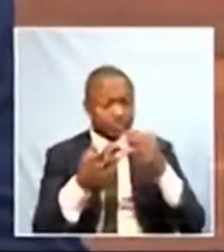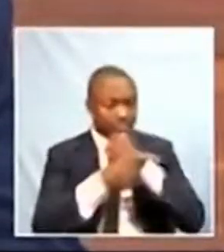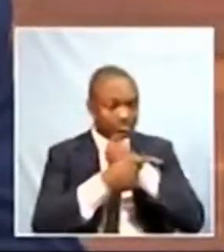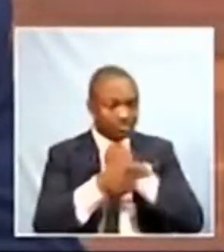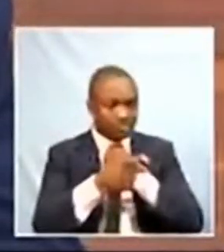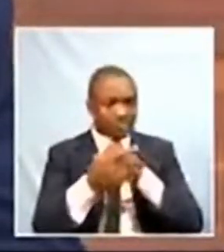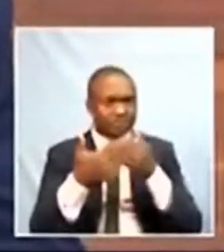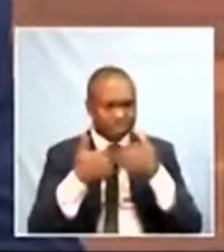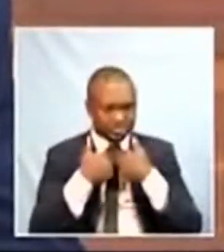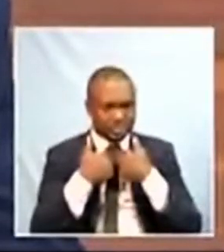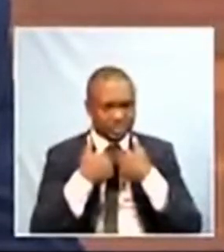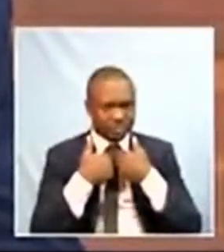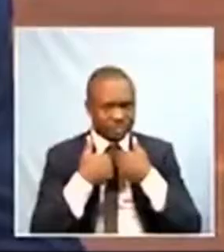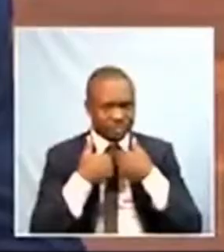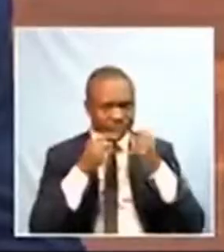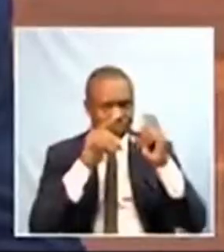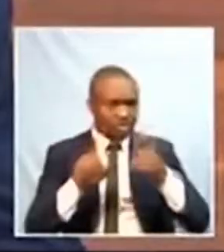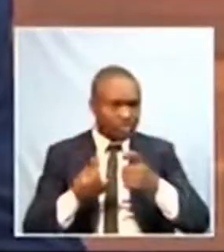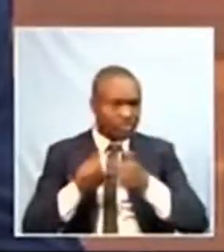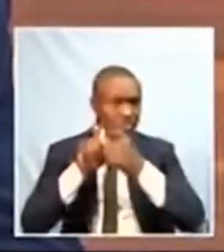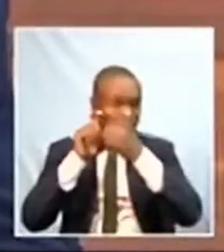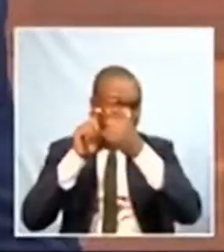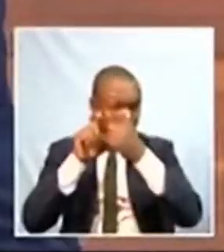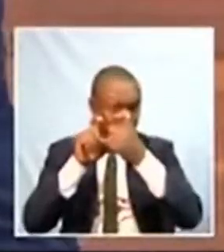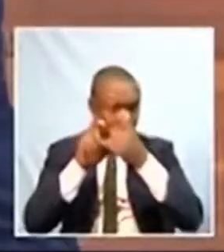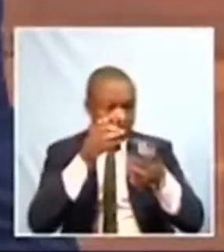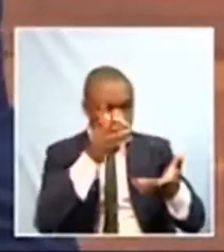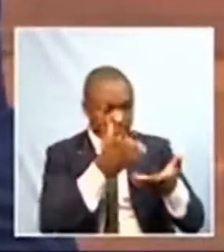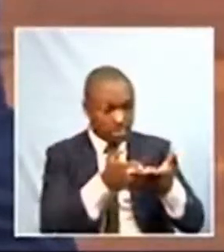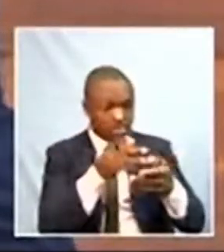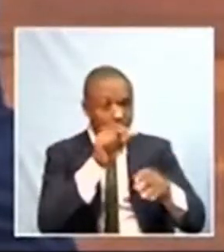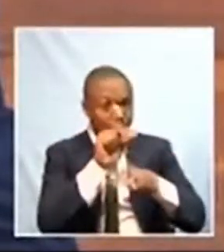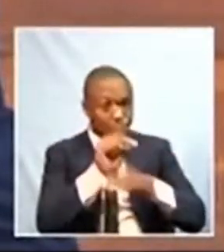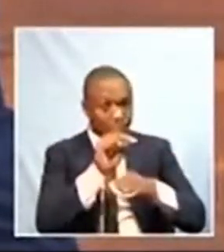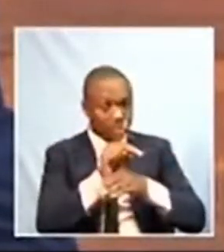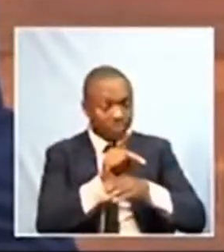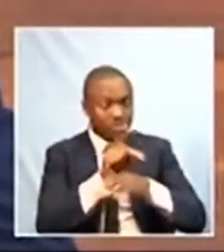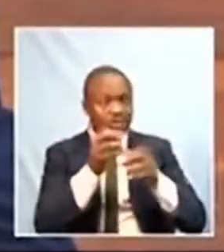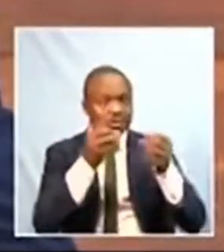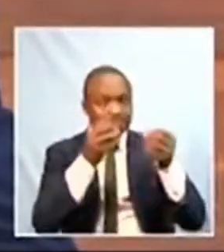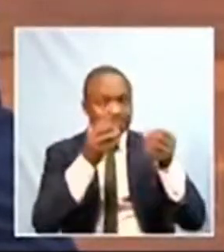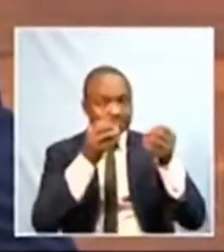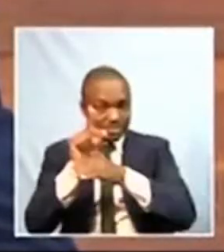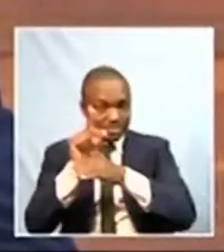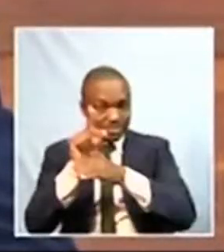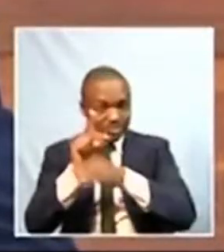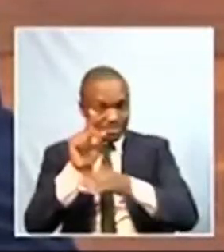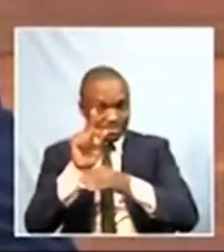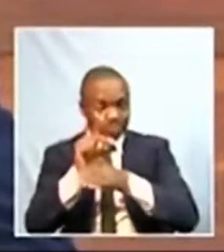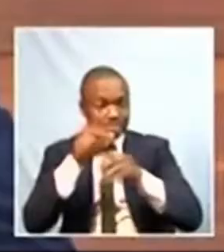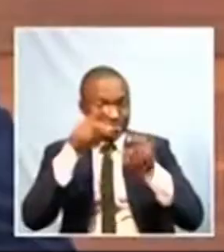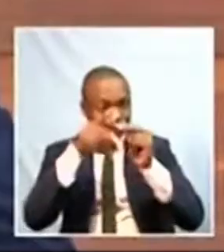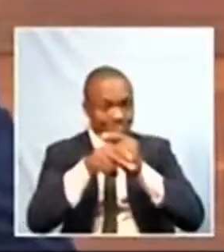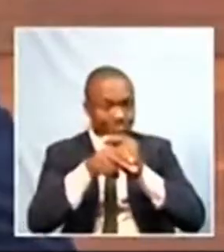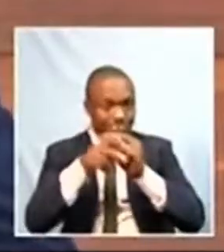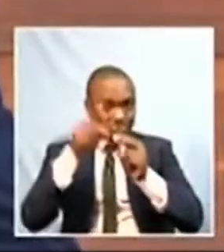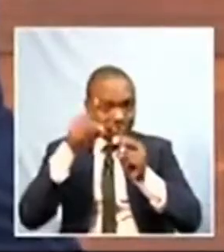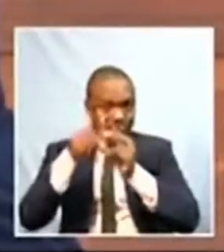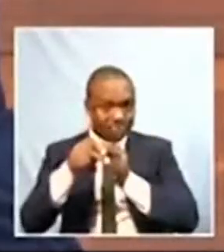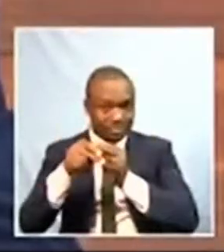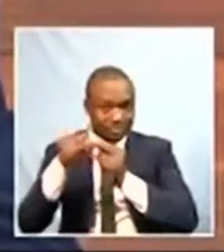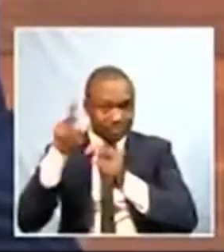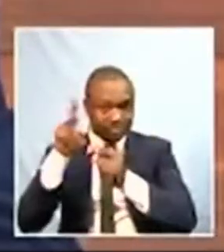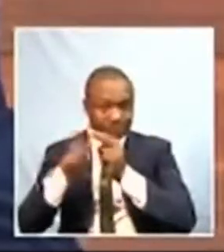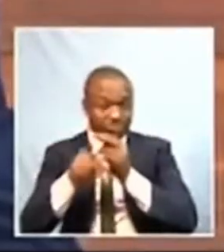do we have a general challenge, a general problem to these projects, many projects that have been terminated? Do we have